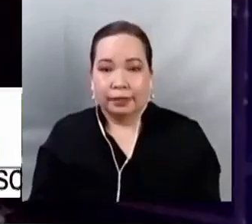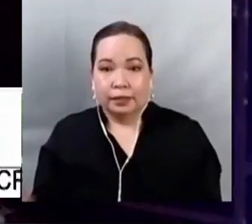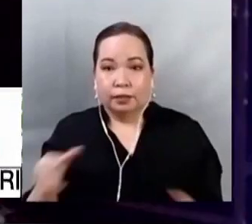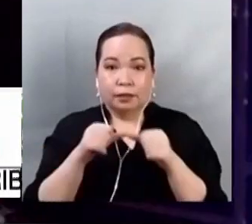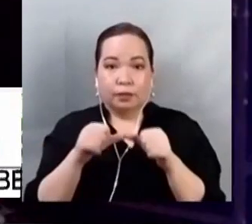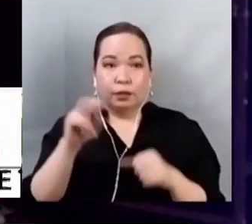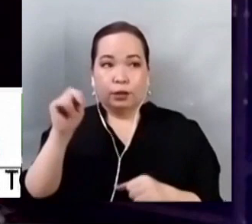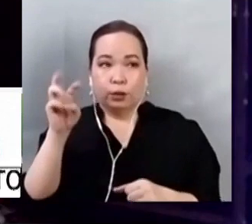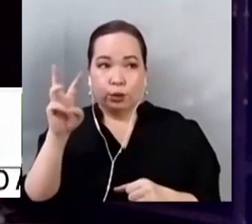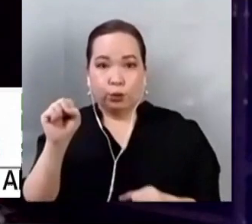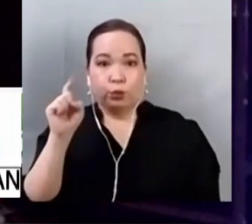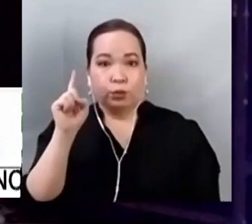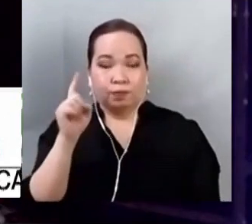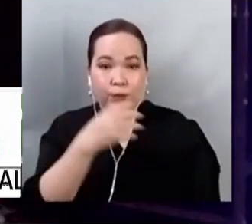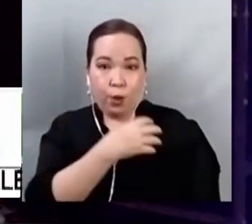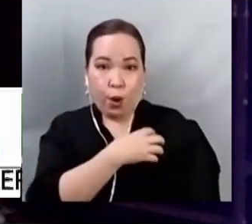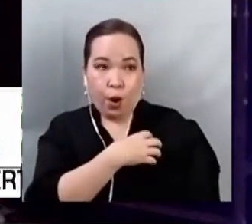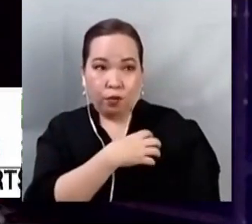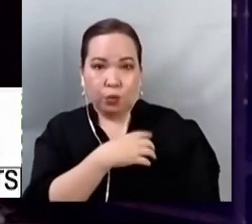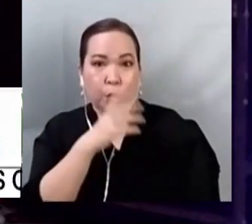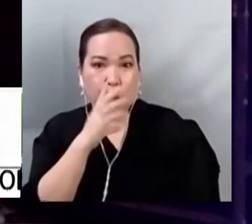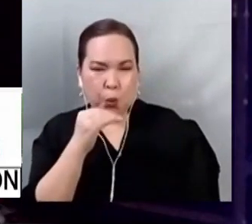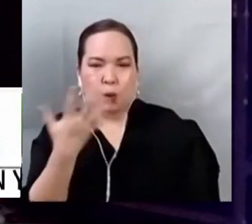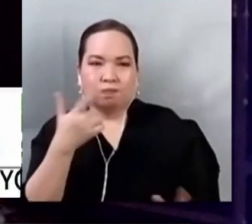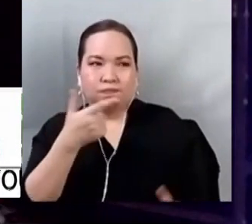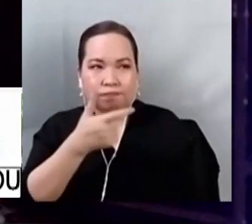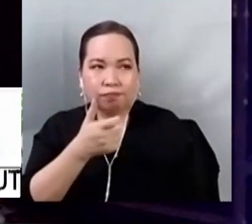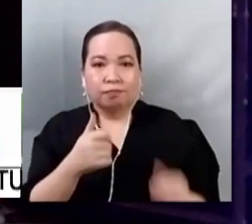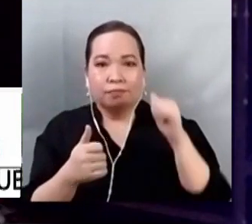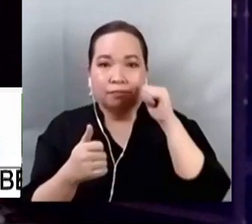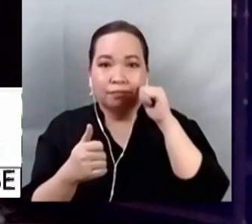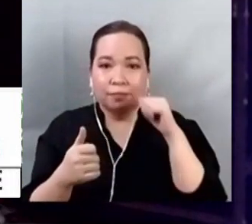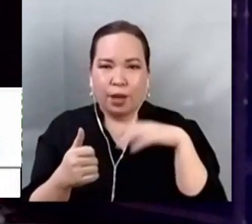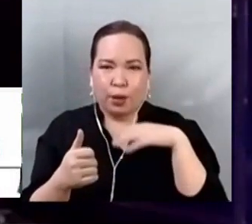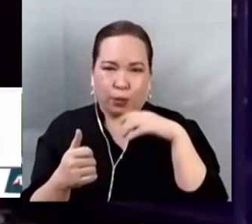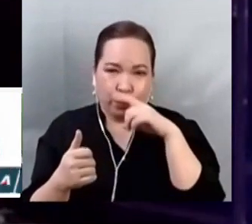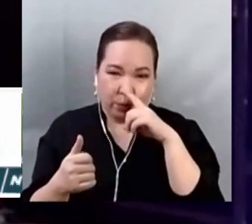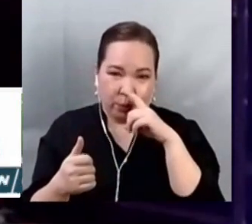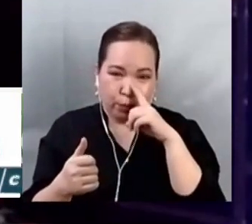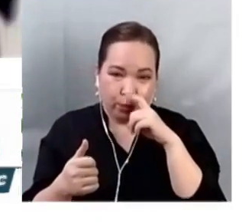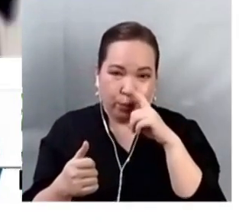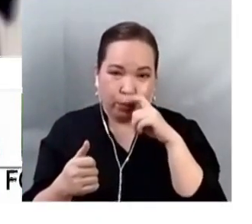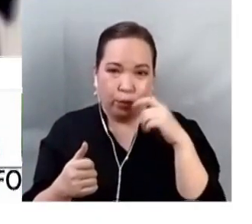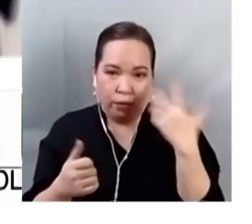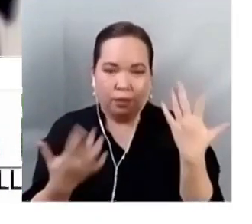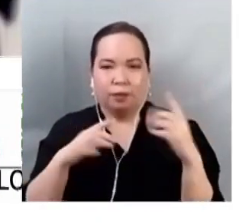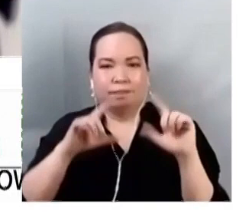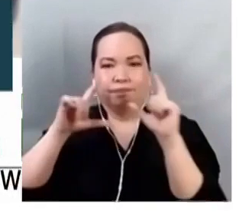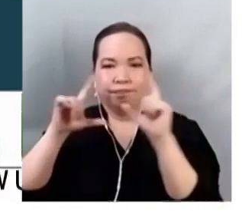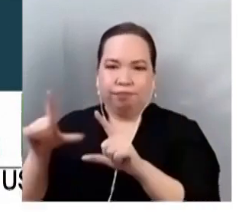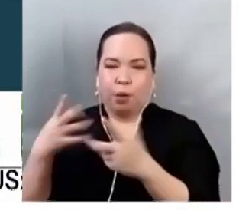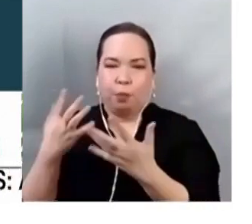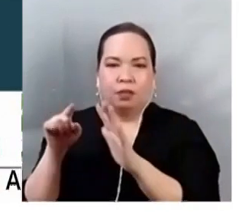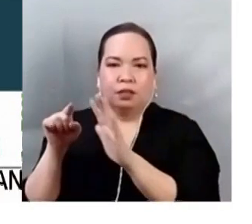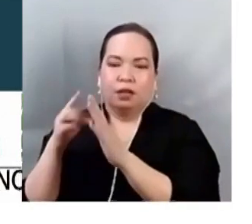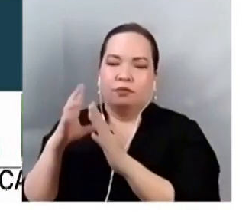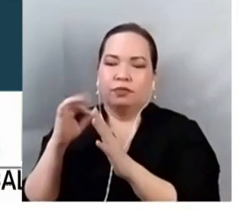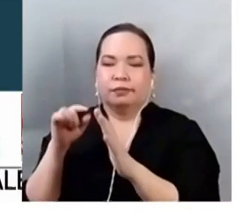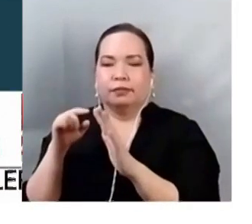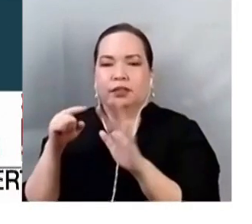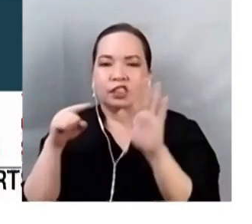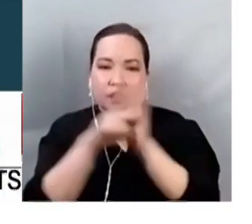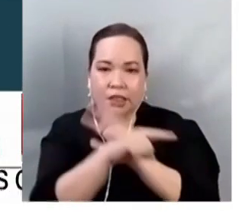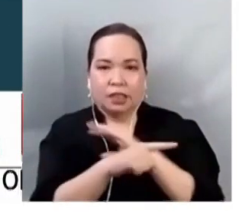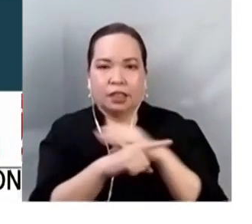The police officer behind the killing of an elderly woman in Quezon City now facing charges of murder and grave